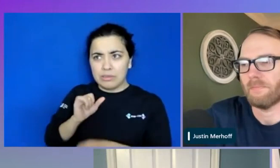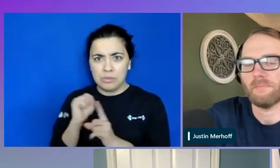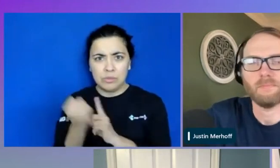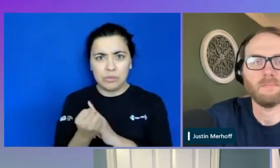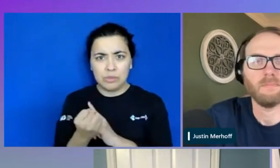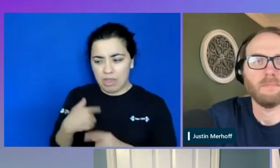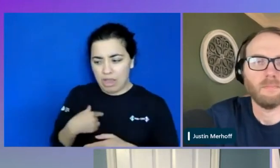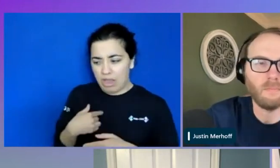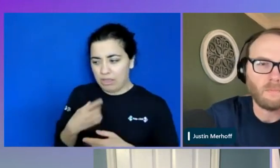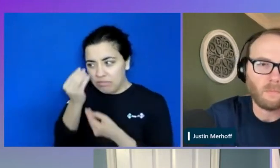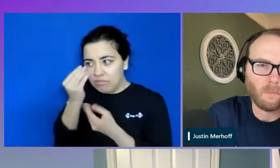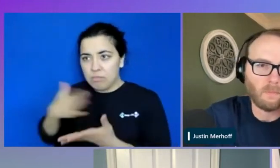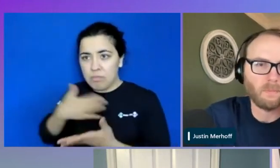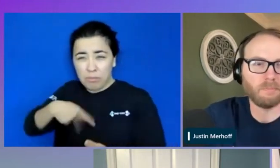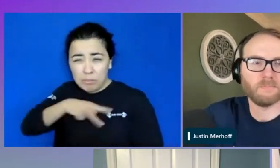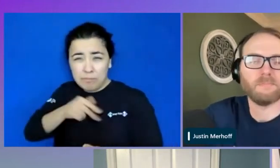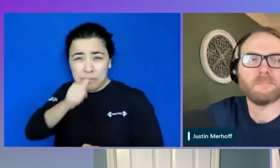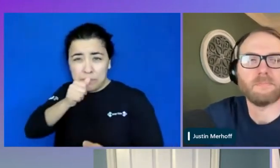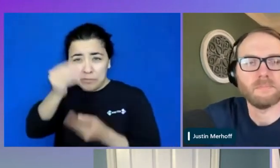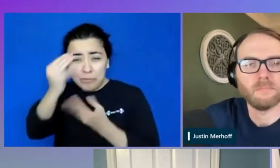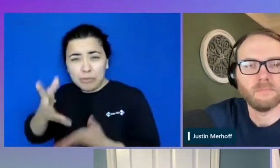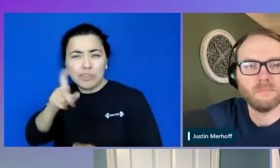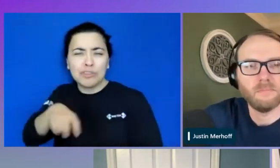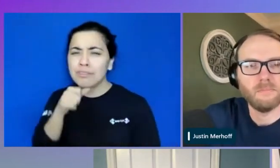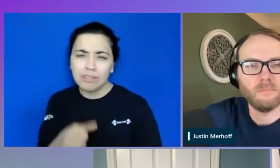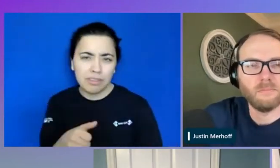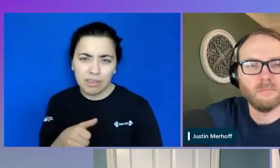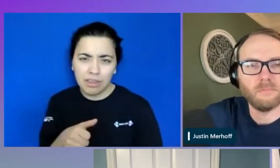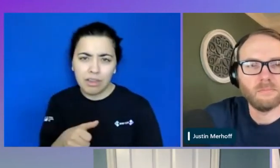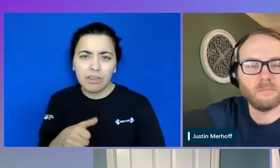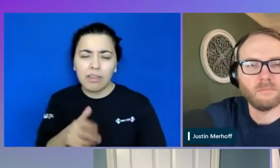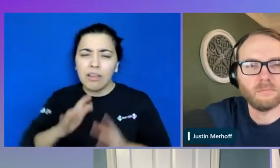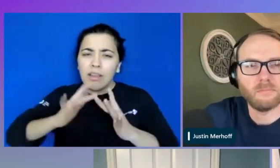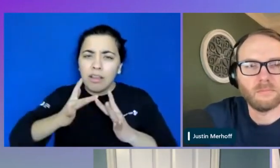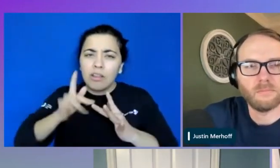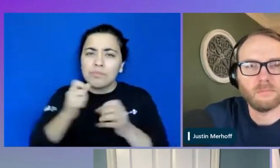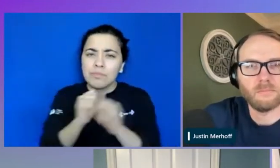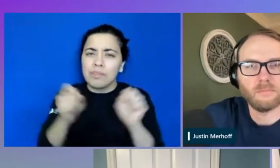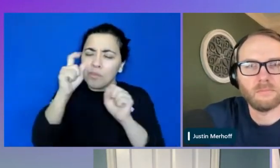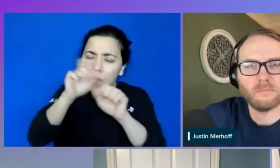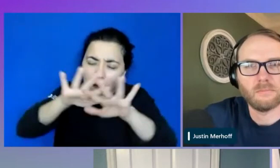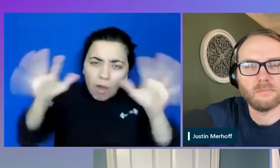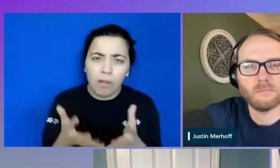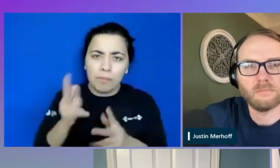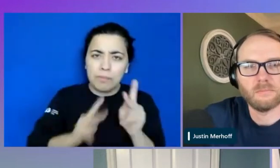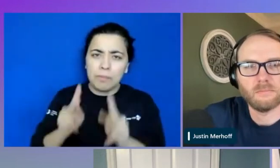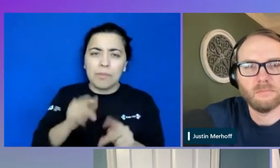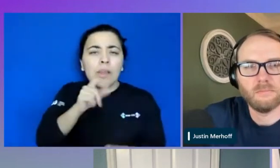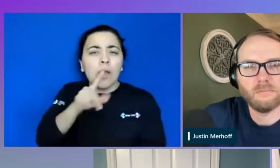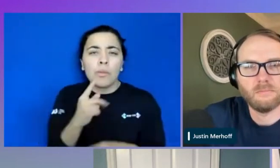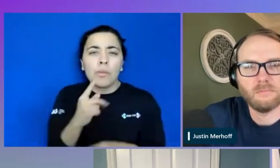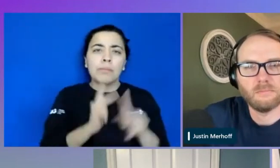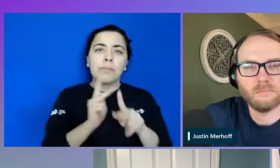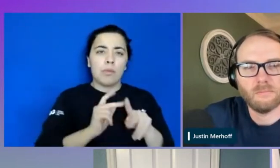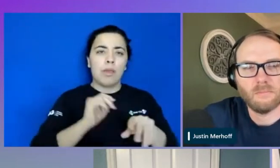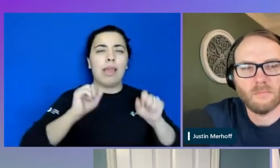online transactions and to be safe need to be safe for everyone, not just people who are able-bodied.